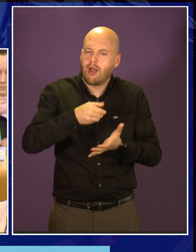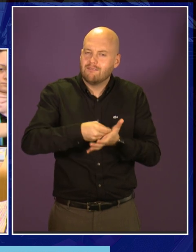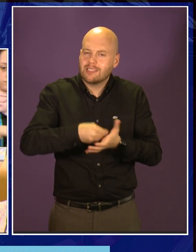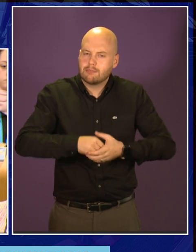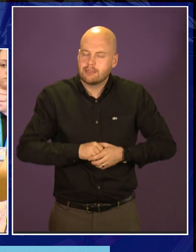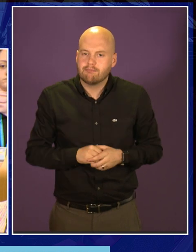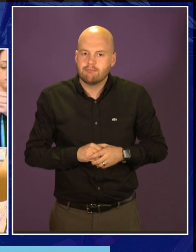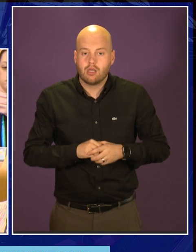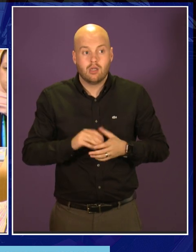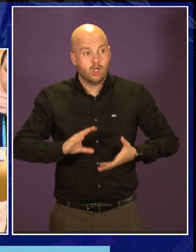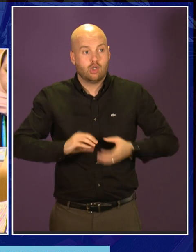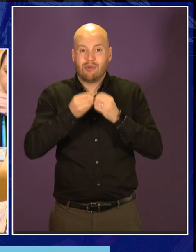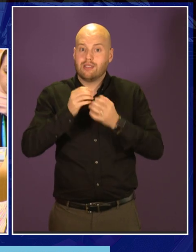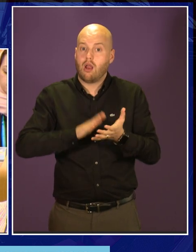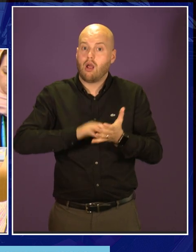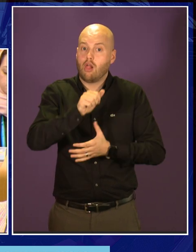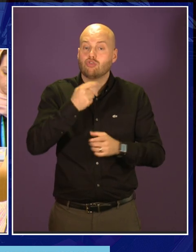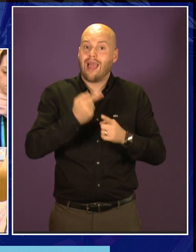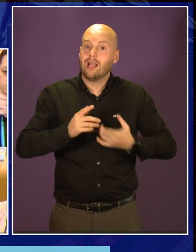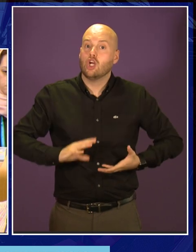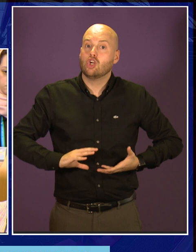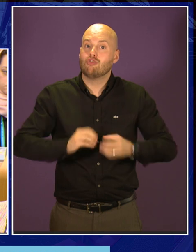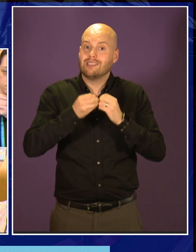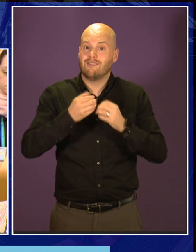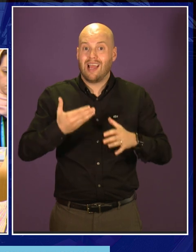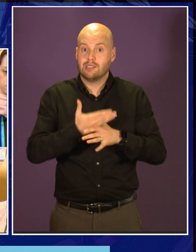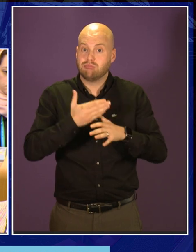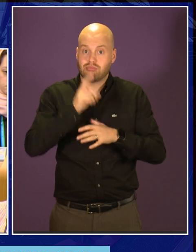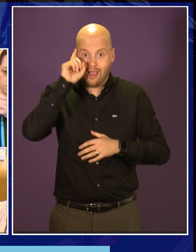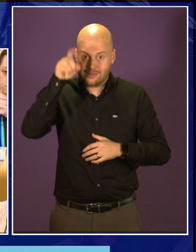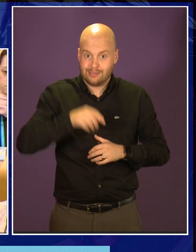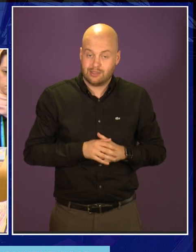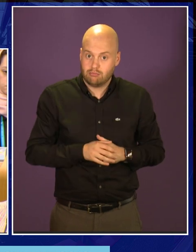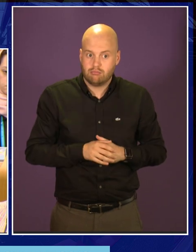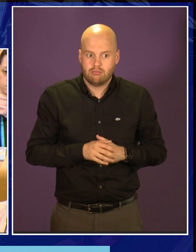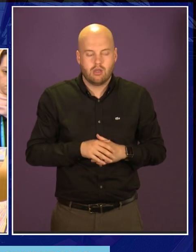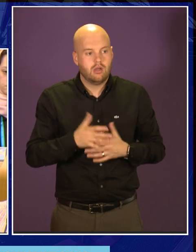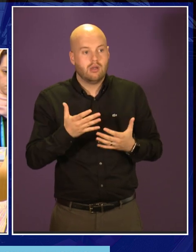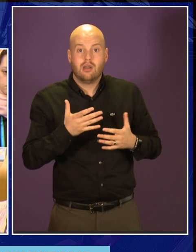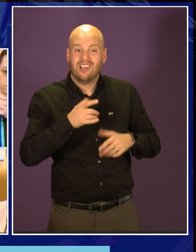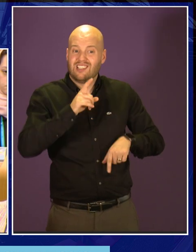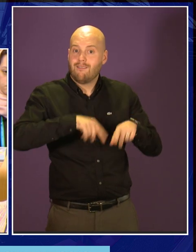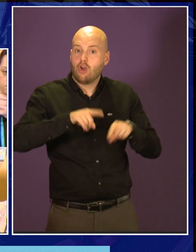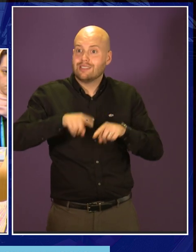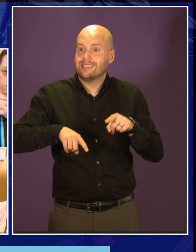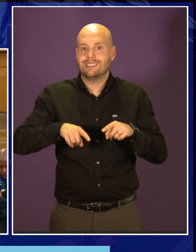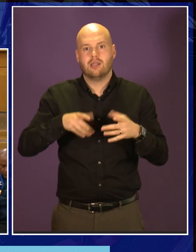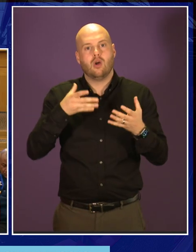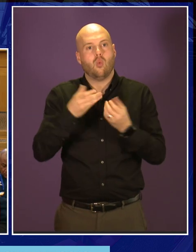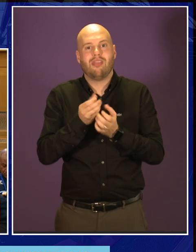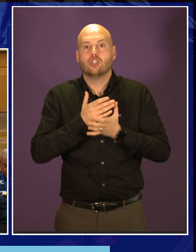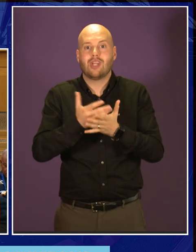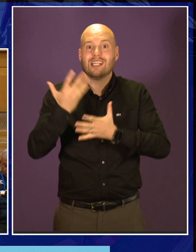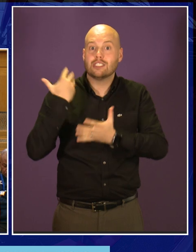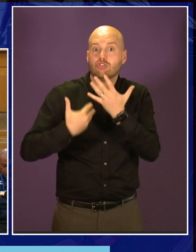and creative enterprise. We further understand that our diversity is also underpinned with a shared history with countries